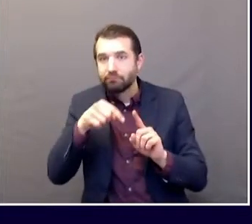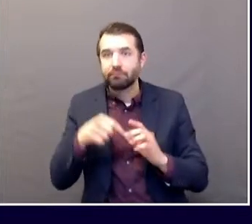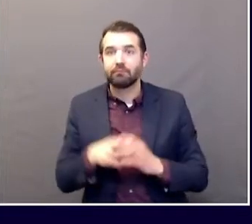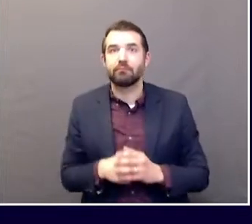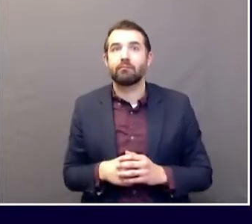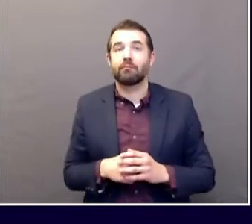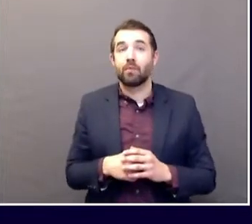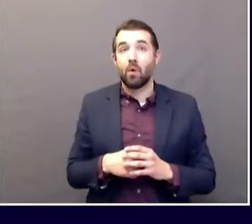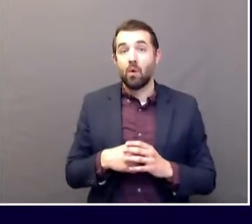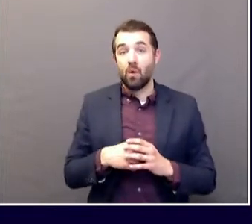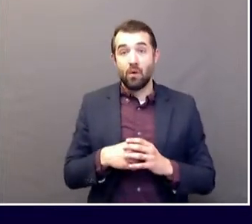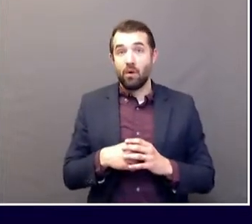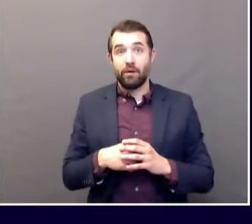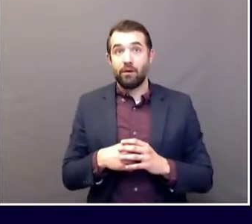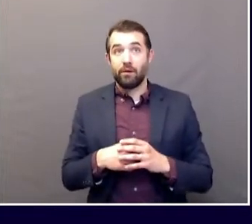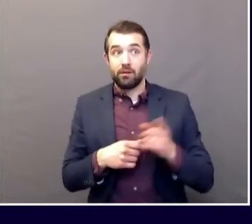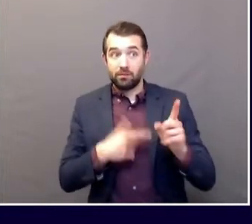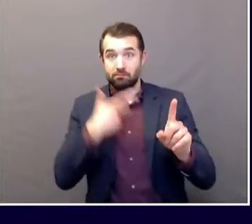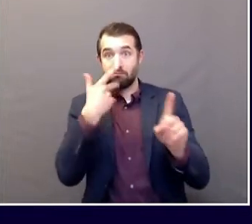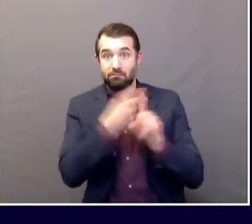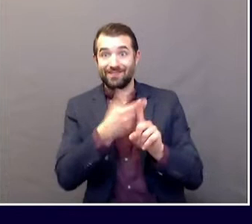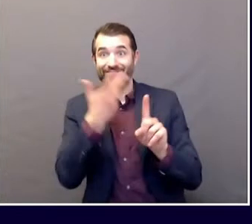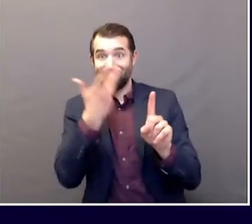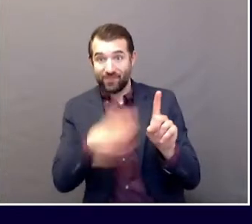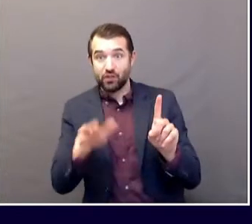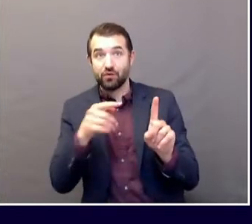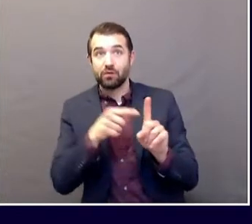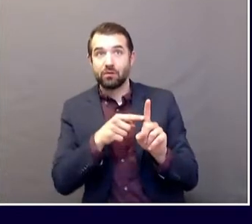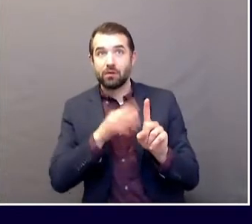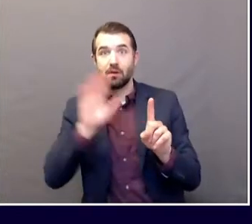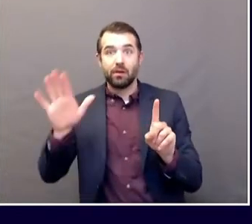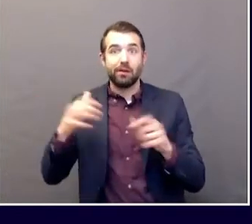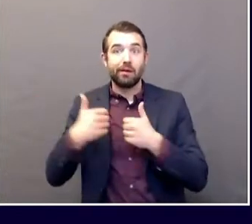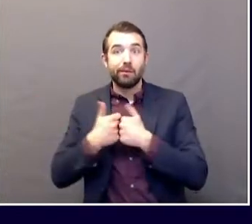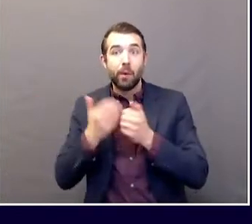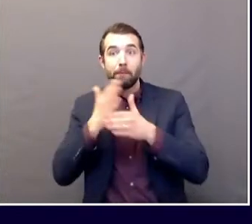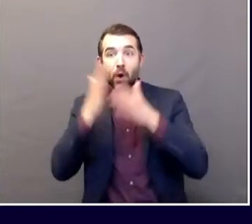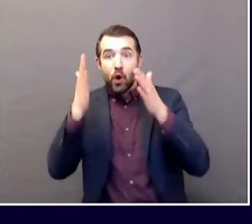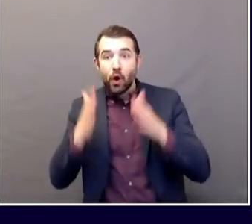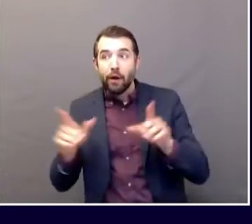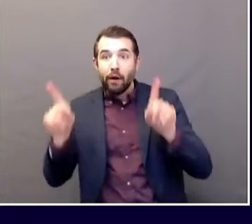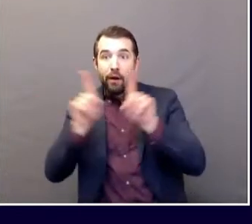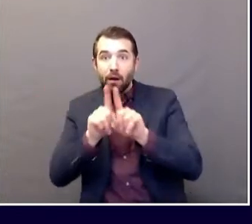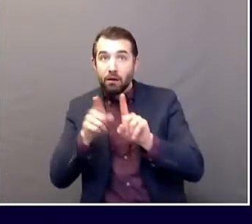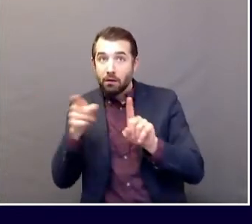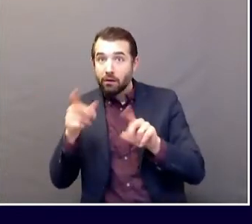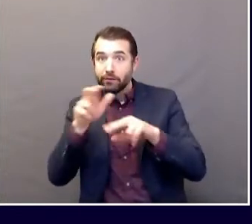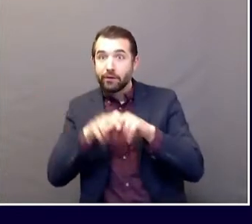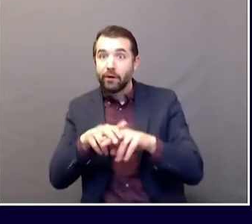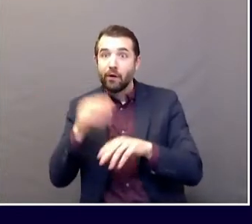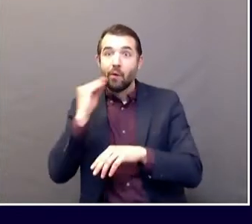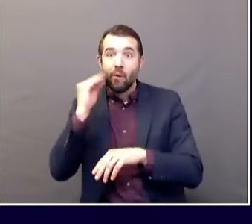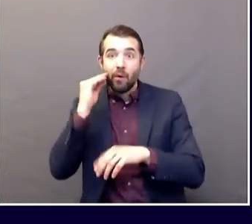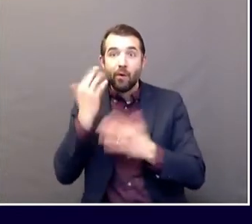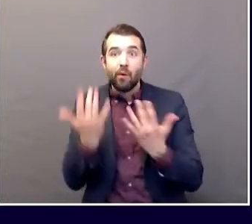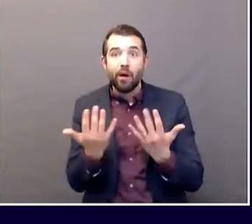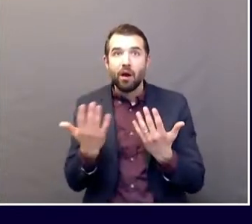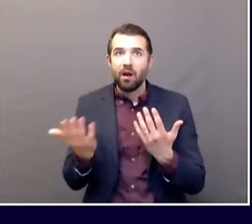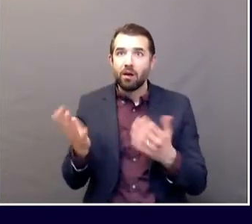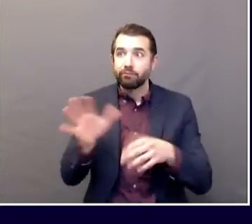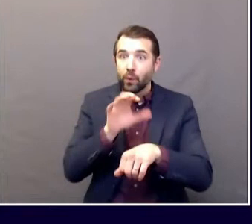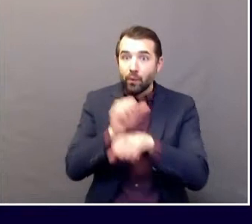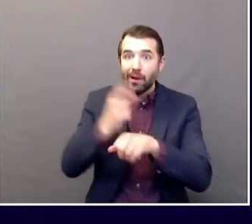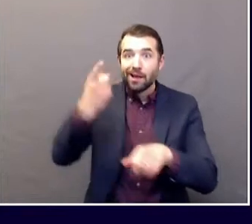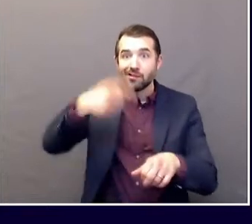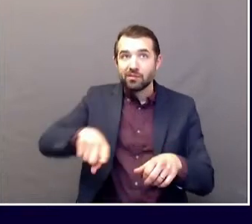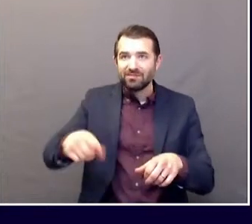who didn't have an appointment for a few weeks, but now because of that extra dose, that appointment can just be moved up. That's the first